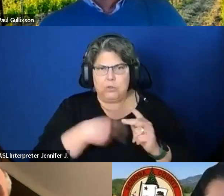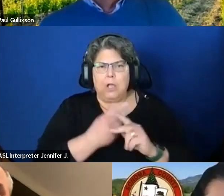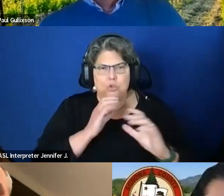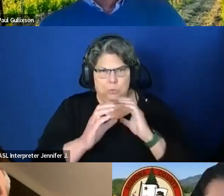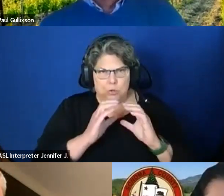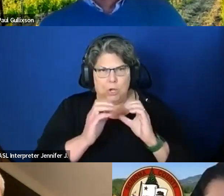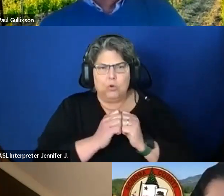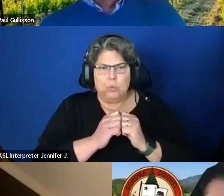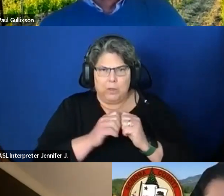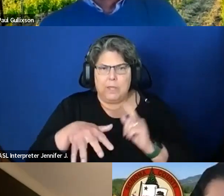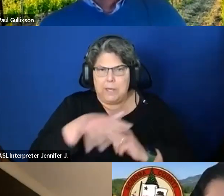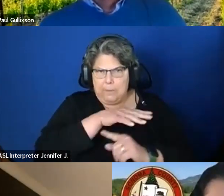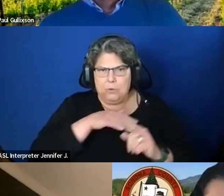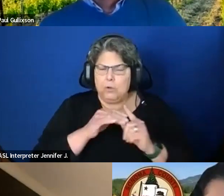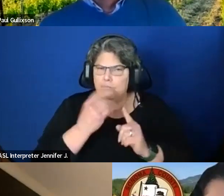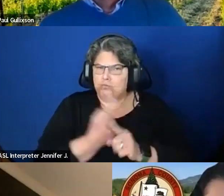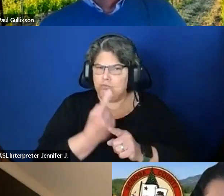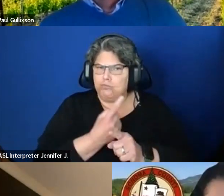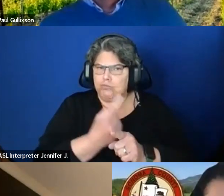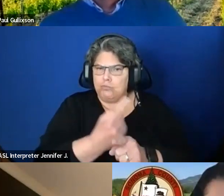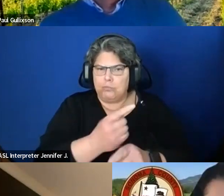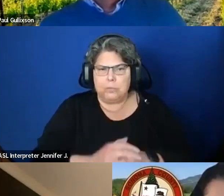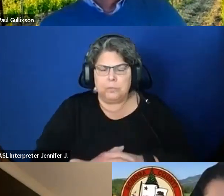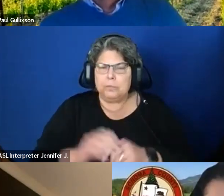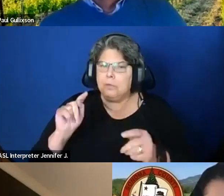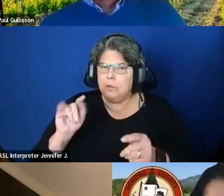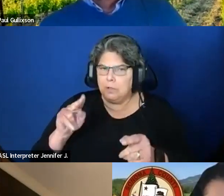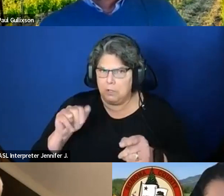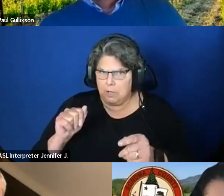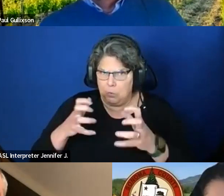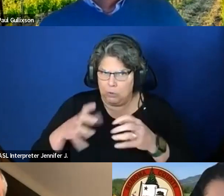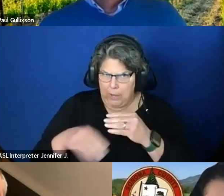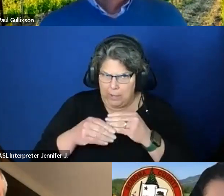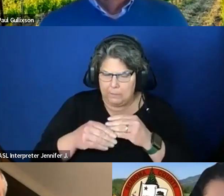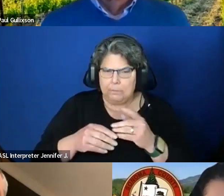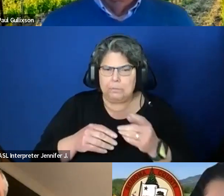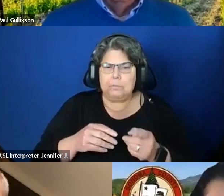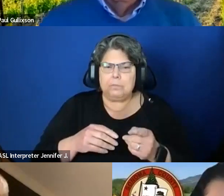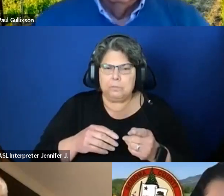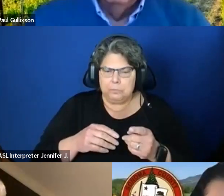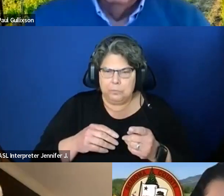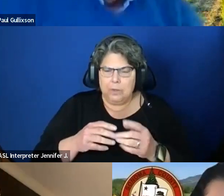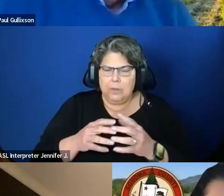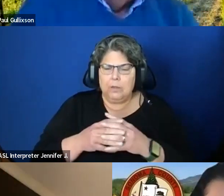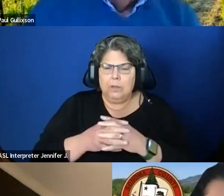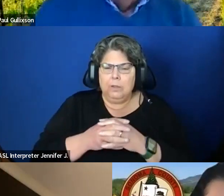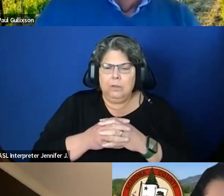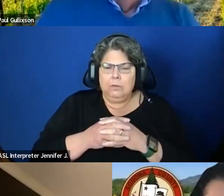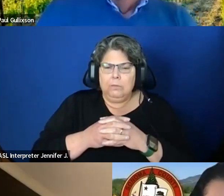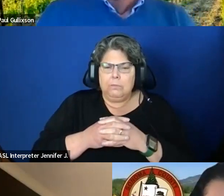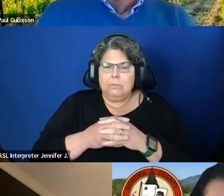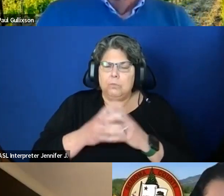communications with the neighborhood on a regular basis. And then to add to that, Supervisor Corsi,